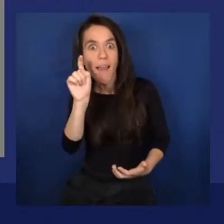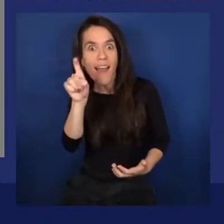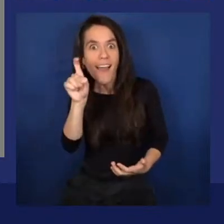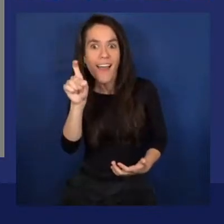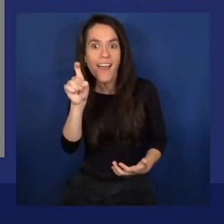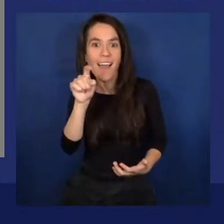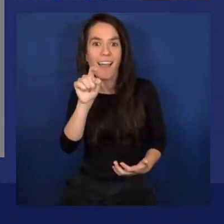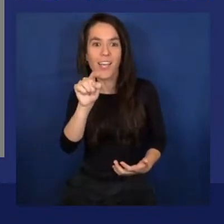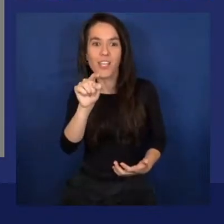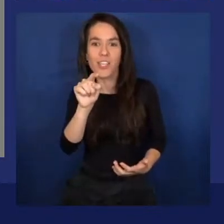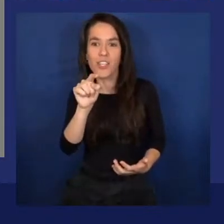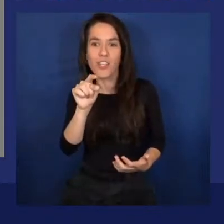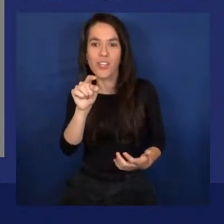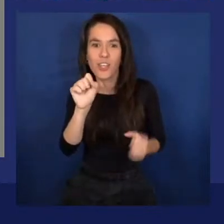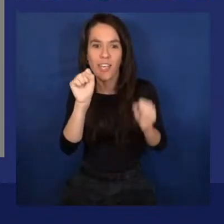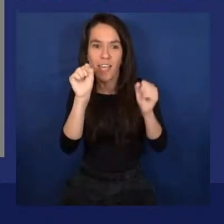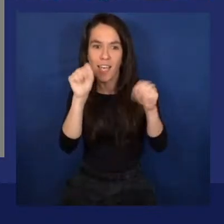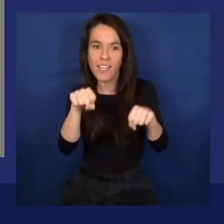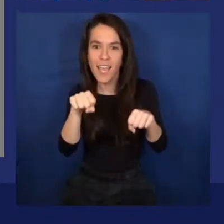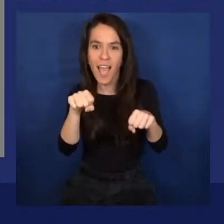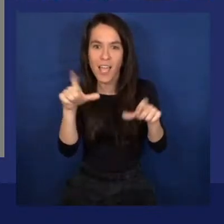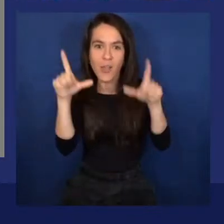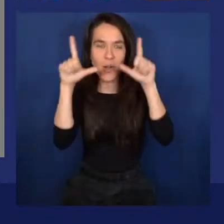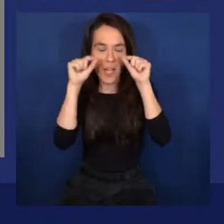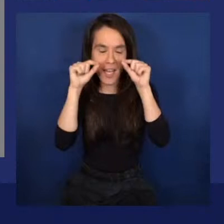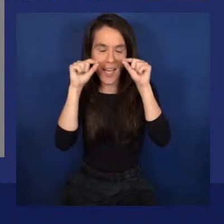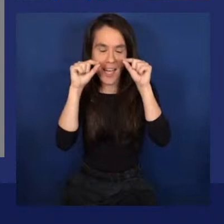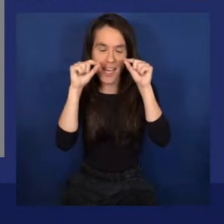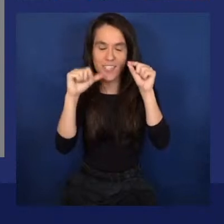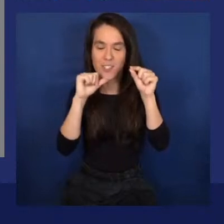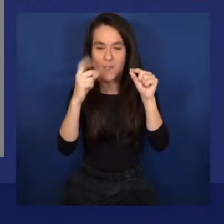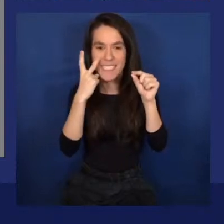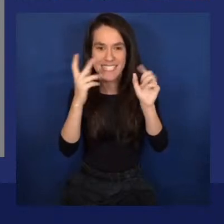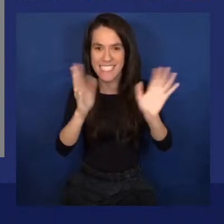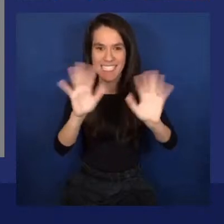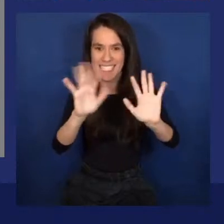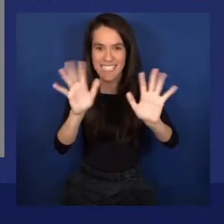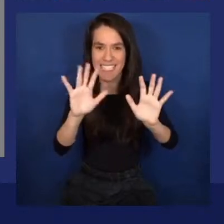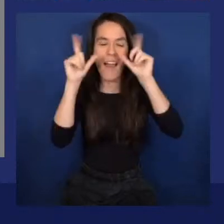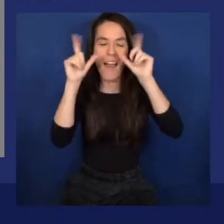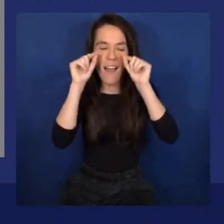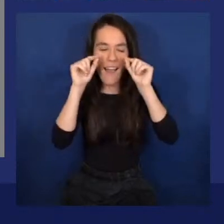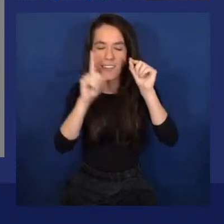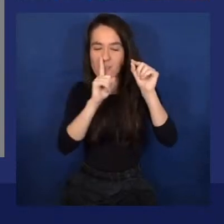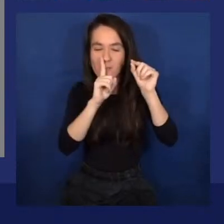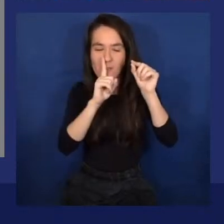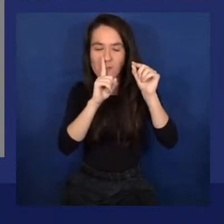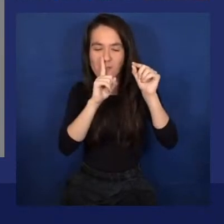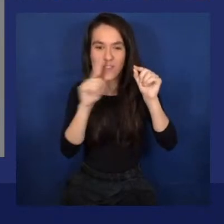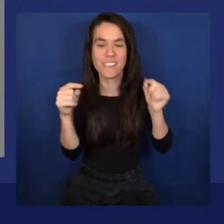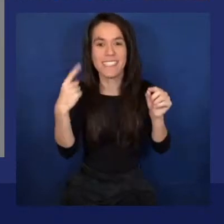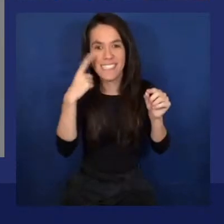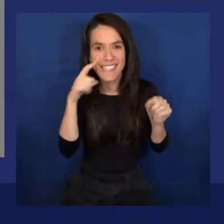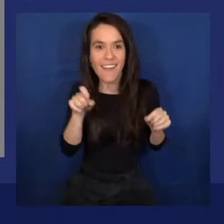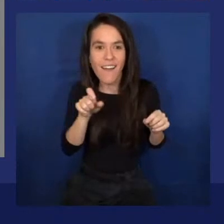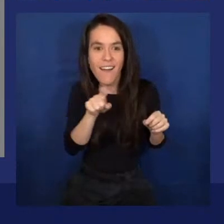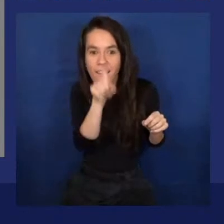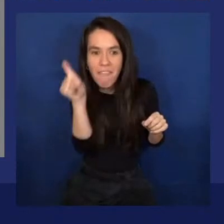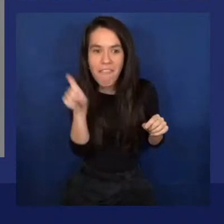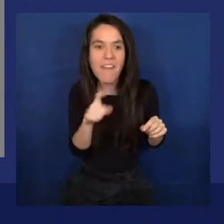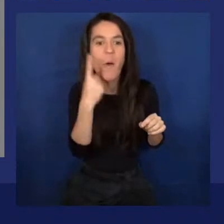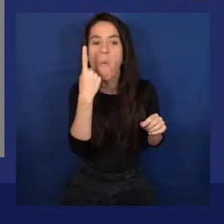Well, can you? I mean, no, you will see the image. So I have to get an image. I can just browse a local file